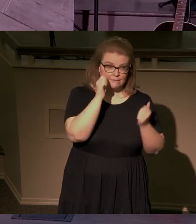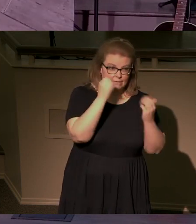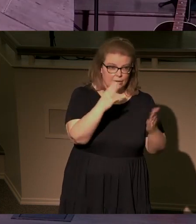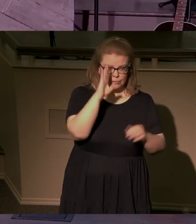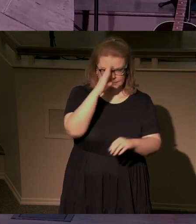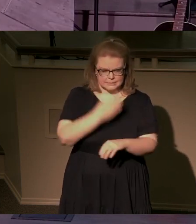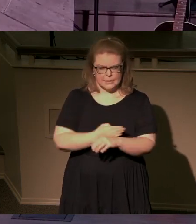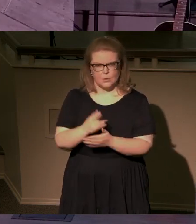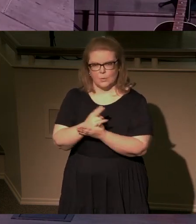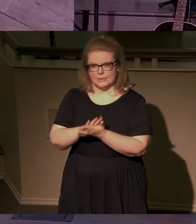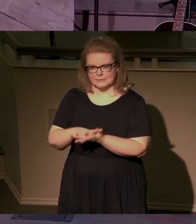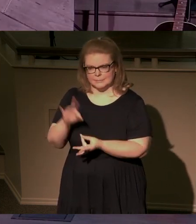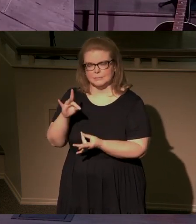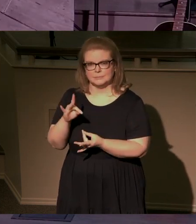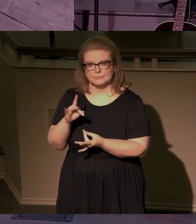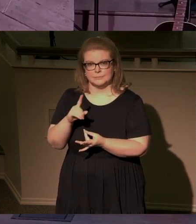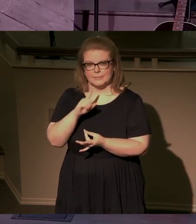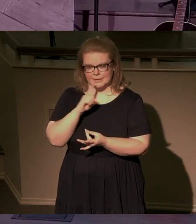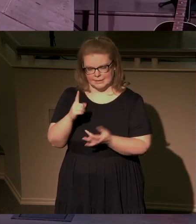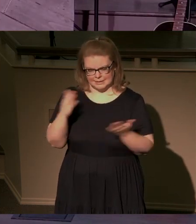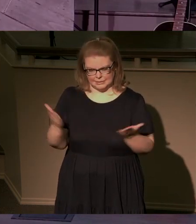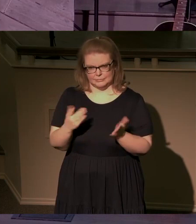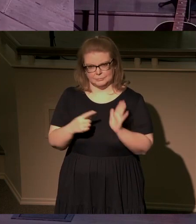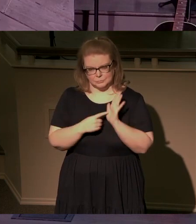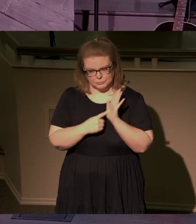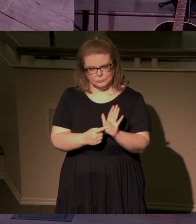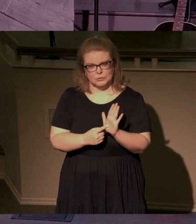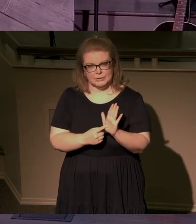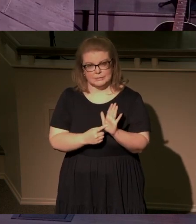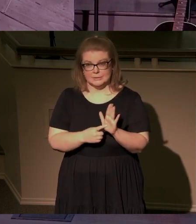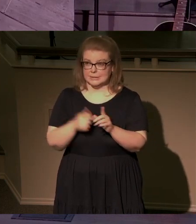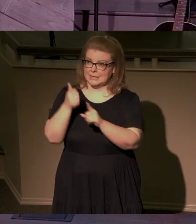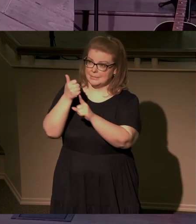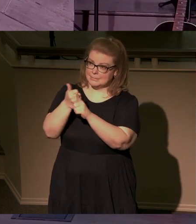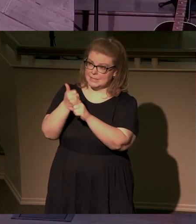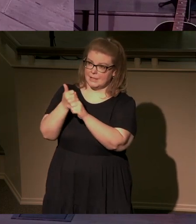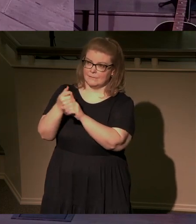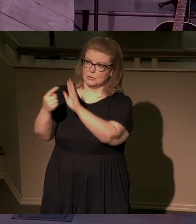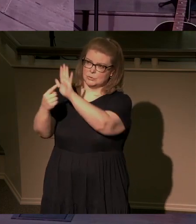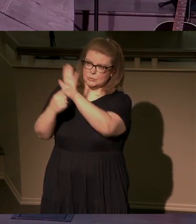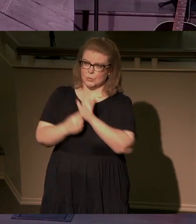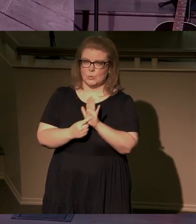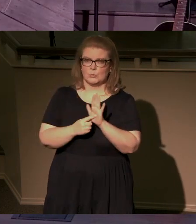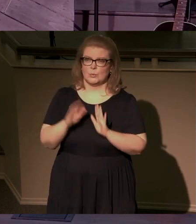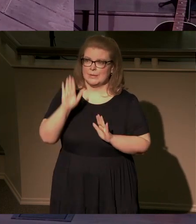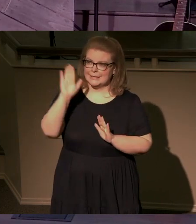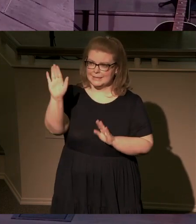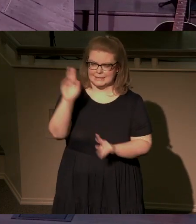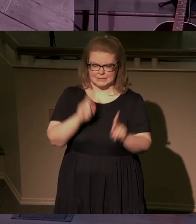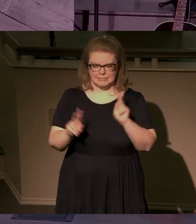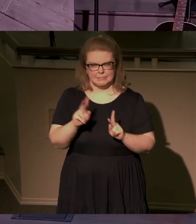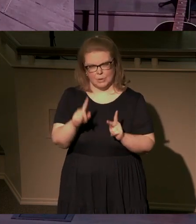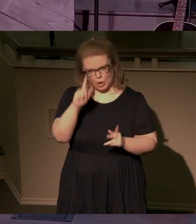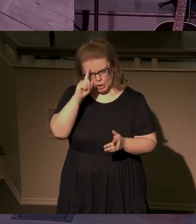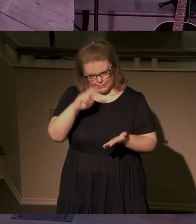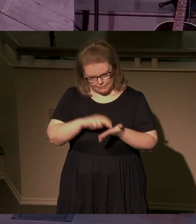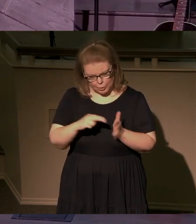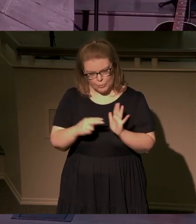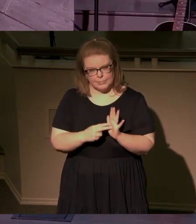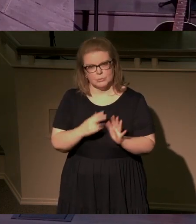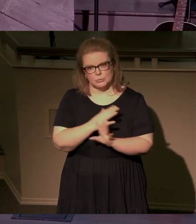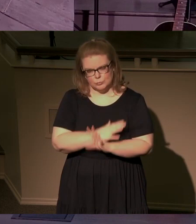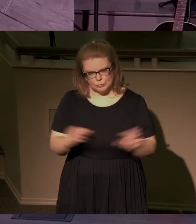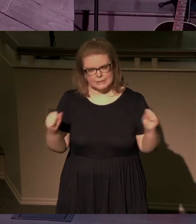Spirit. He is here. He's expressed His self to people on purpose to redeem